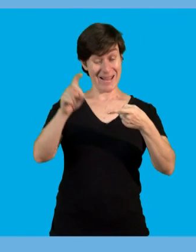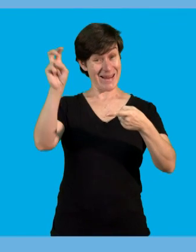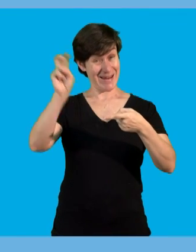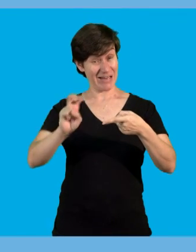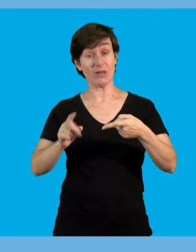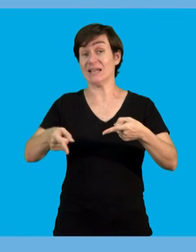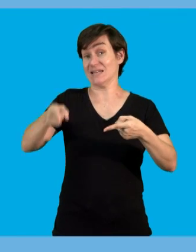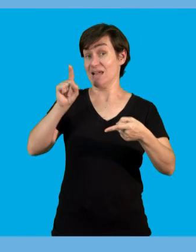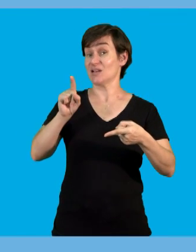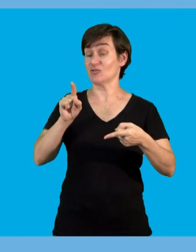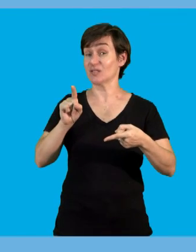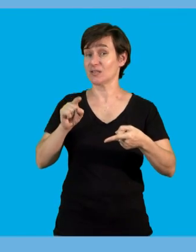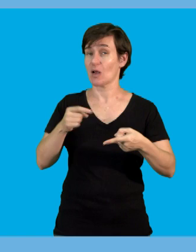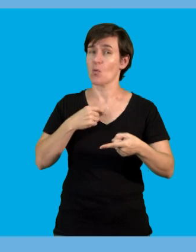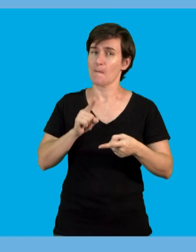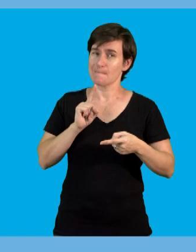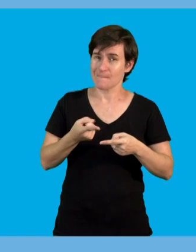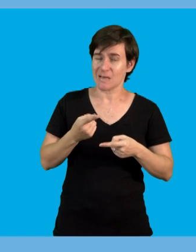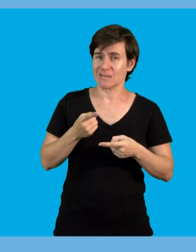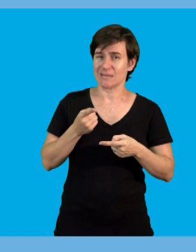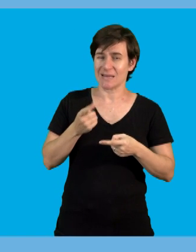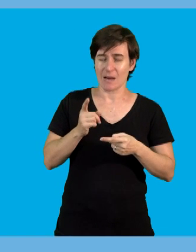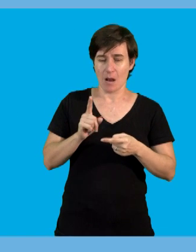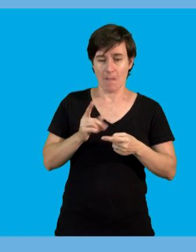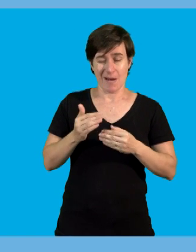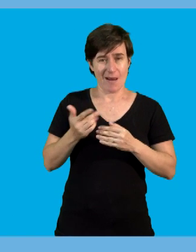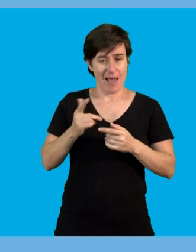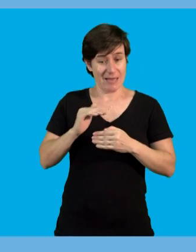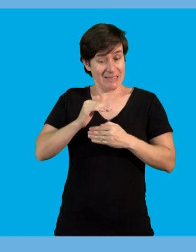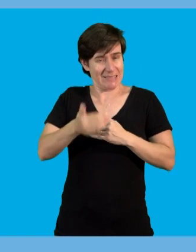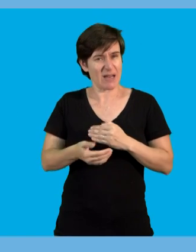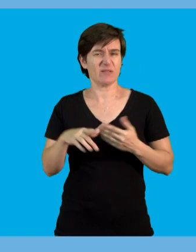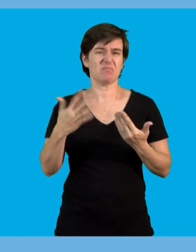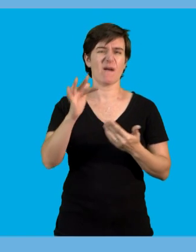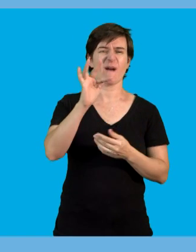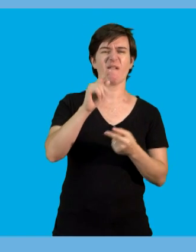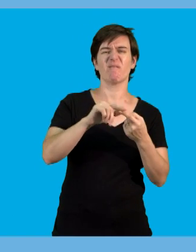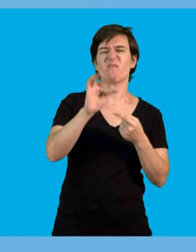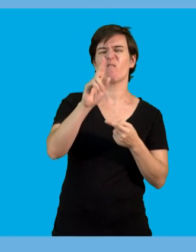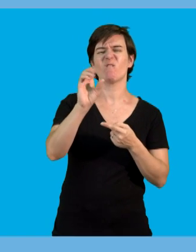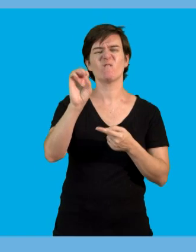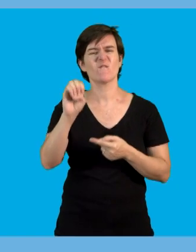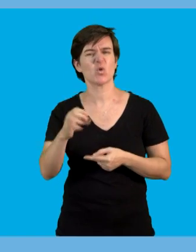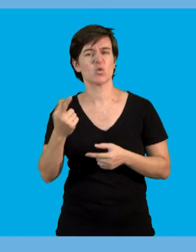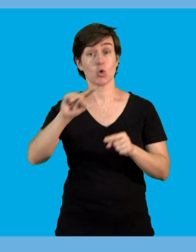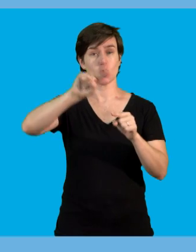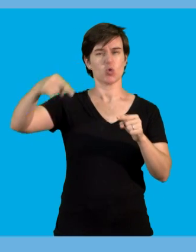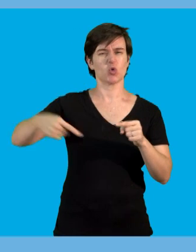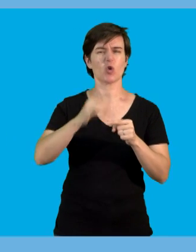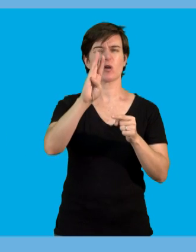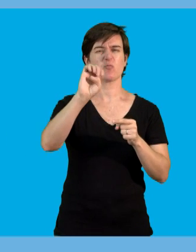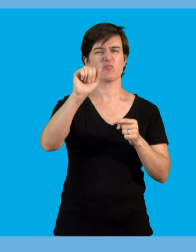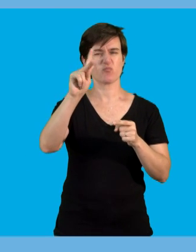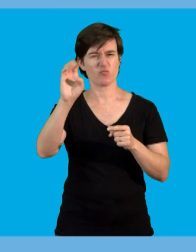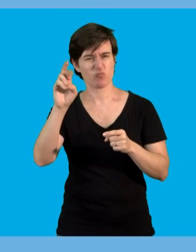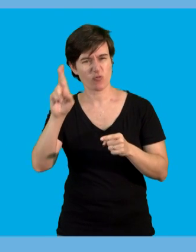that electricity can be dangerous and we need safety devices such as fuses and circuit breakers, and